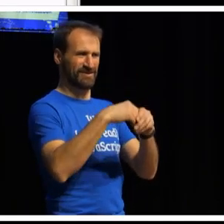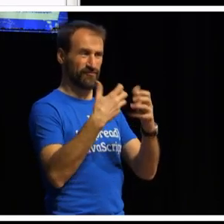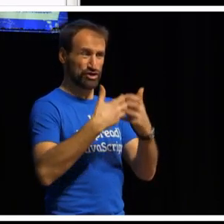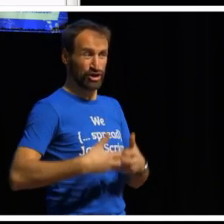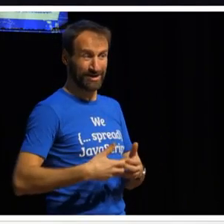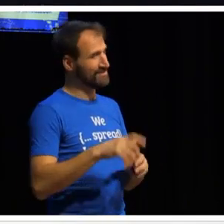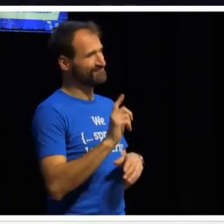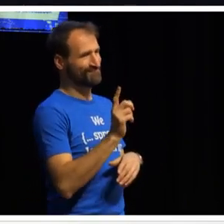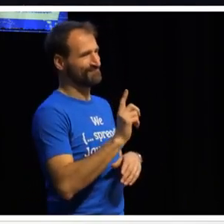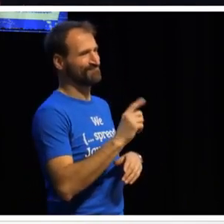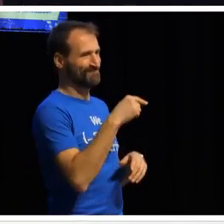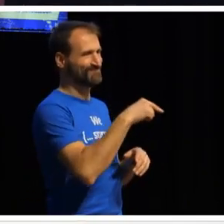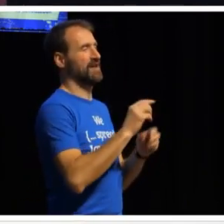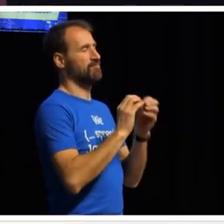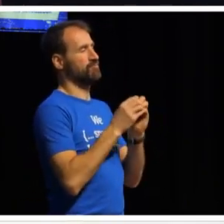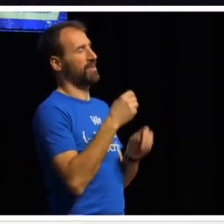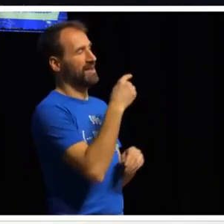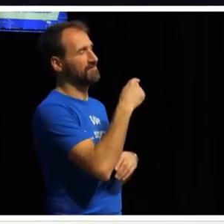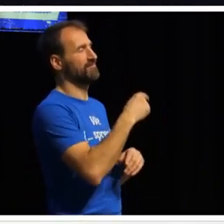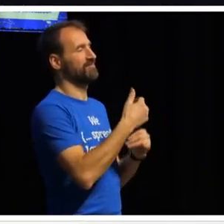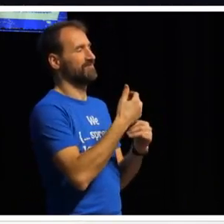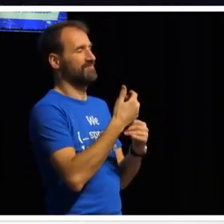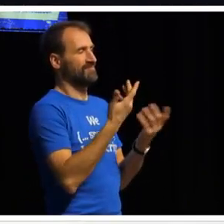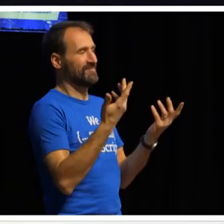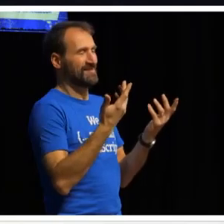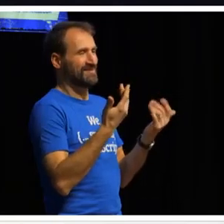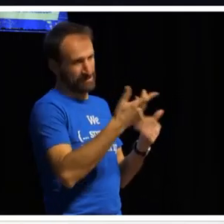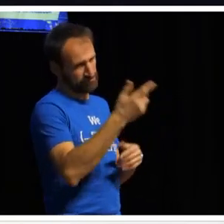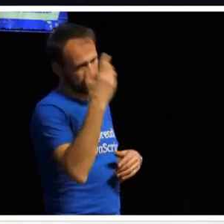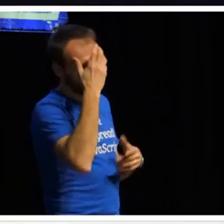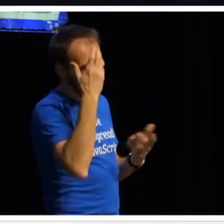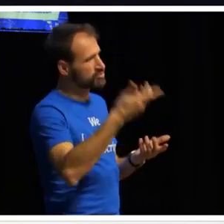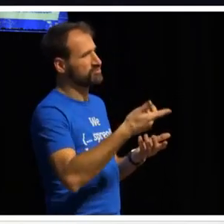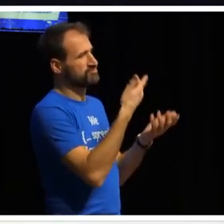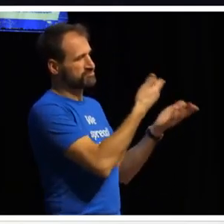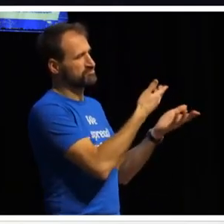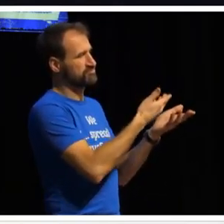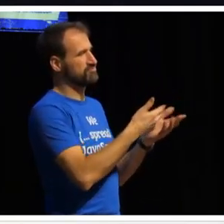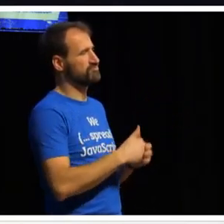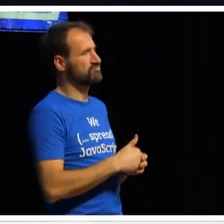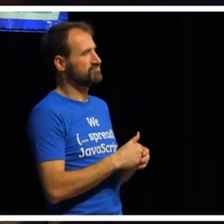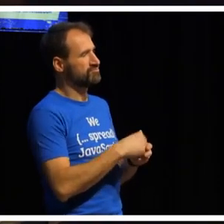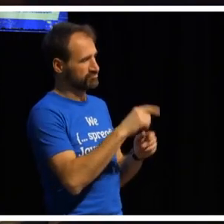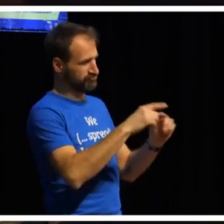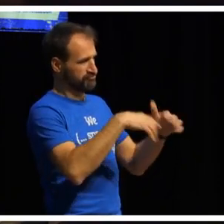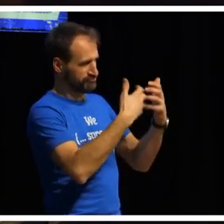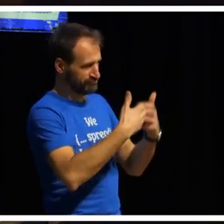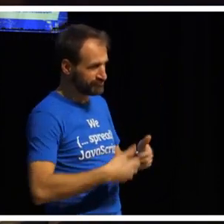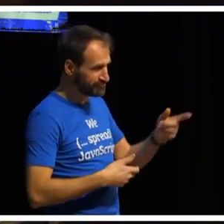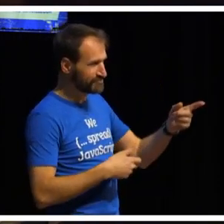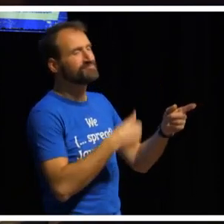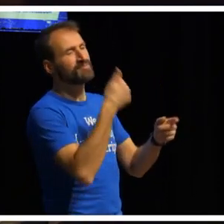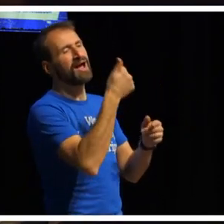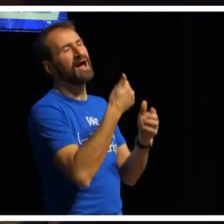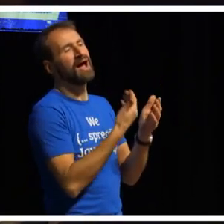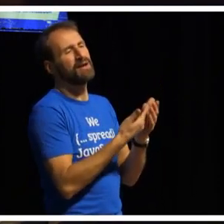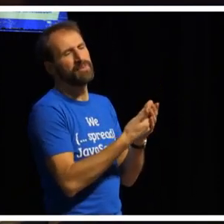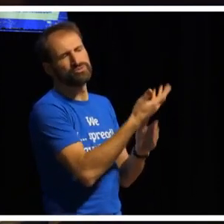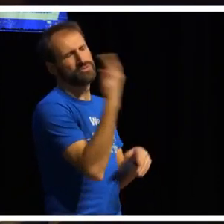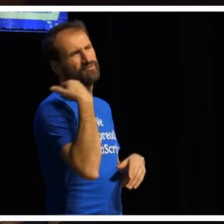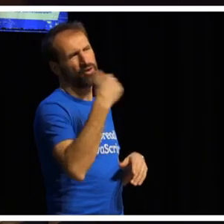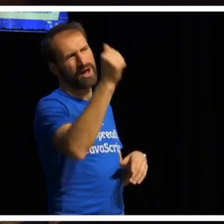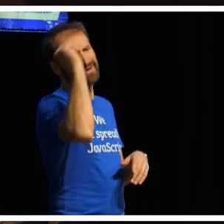guess what happened or what went wrong. So I'm afraid this is a bit small, but this is an example of something I had a year or two ago. All